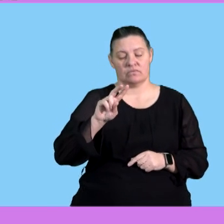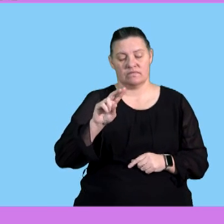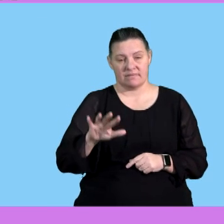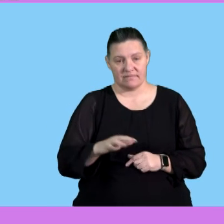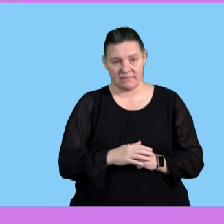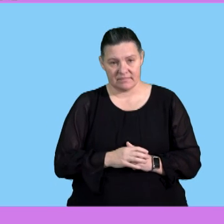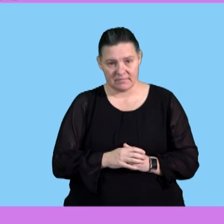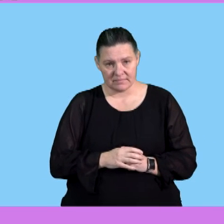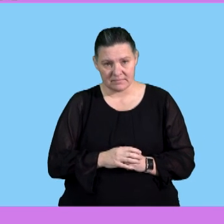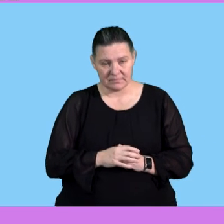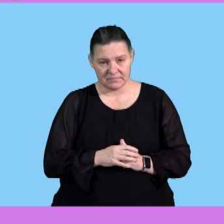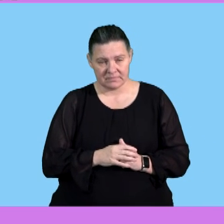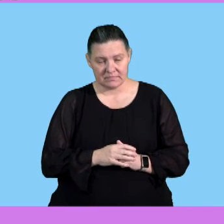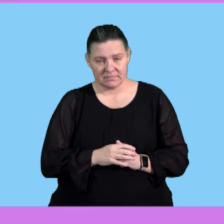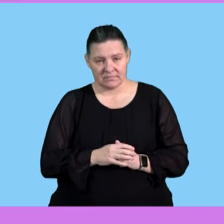7,725 Rand.